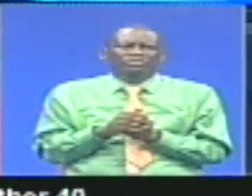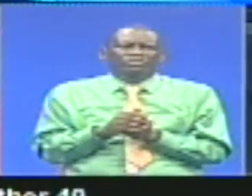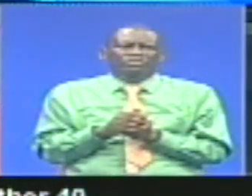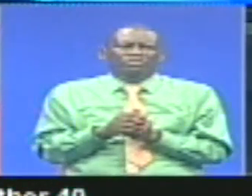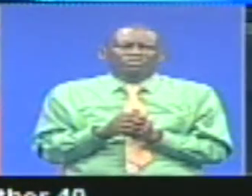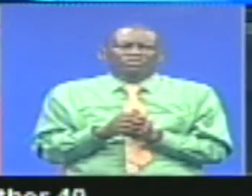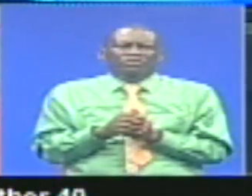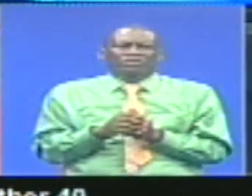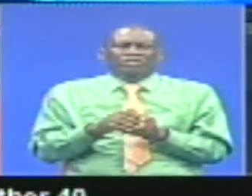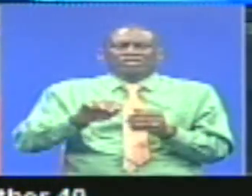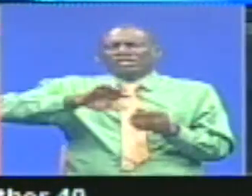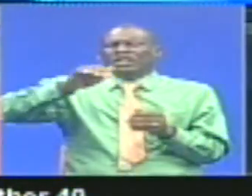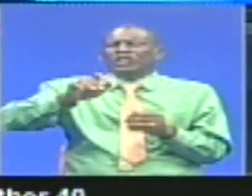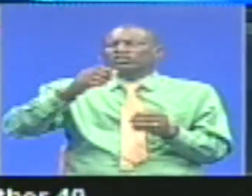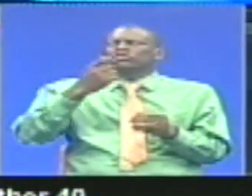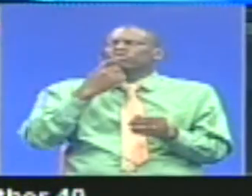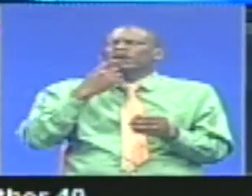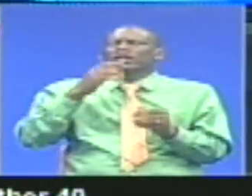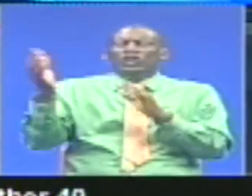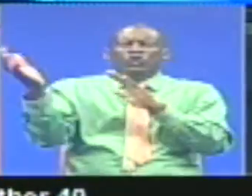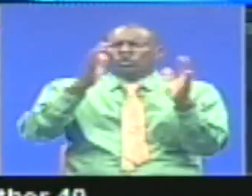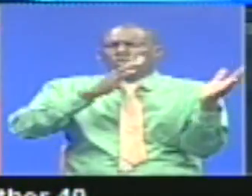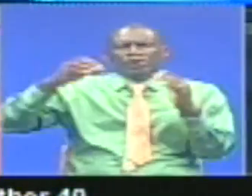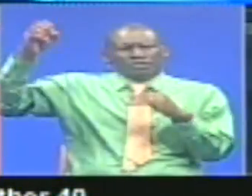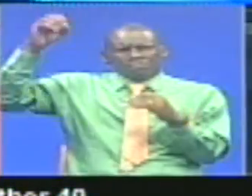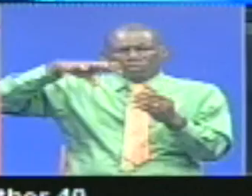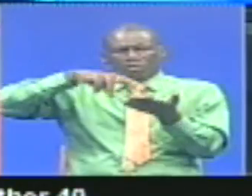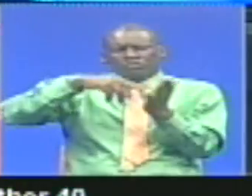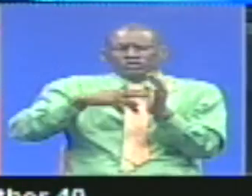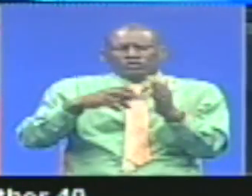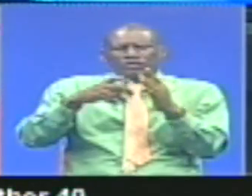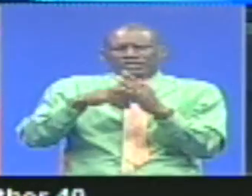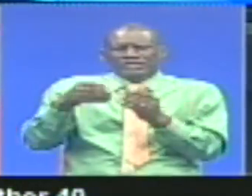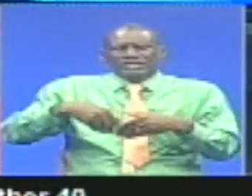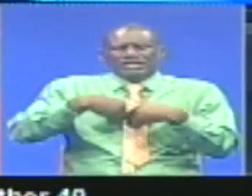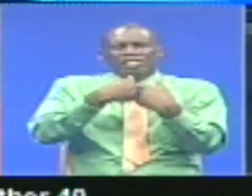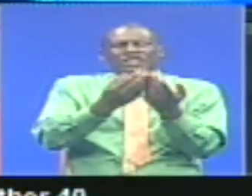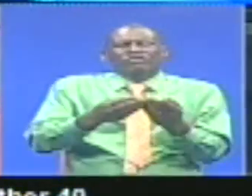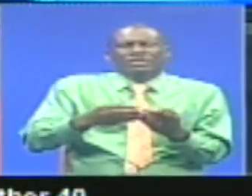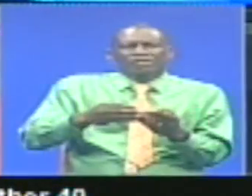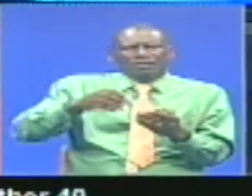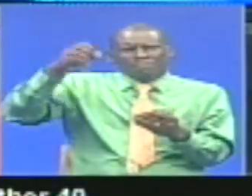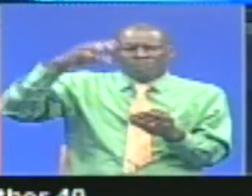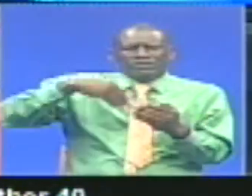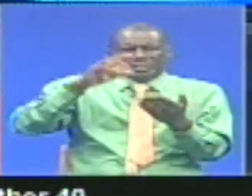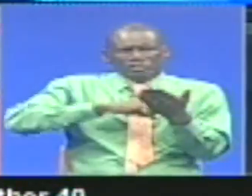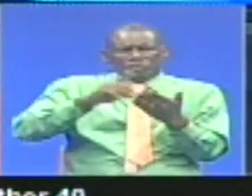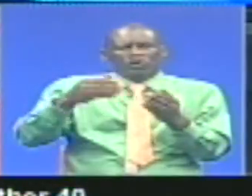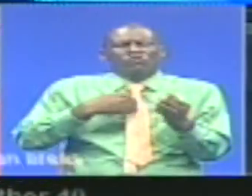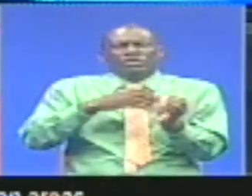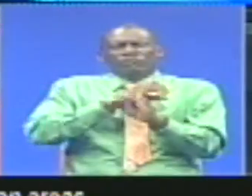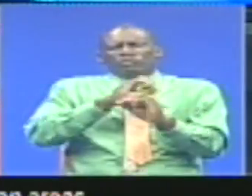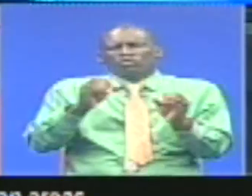Although the Lake Turkana Wind Power Project is expected to begin injecting power into the national grid next week, there is no precise estimate of the